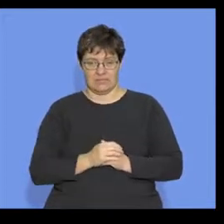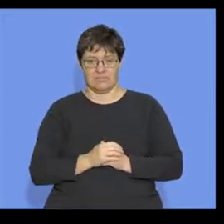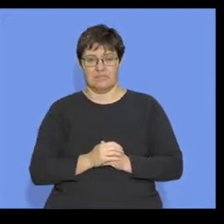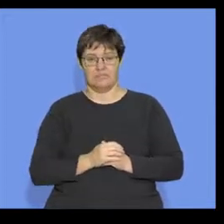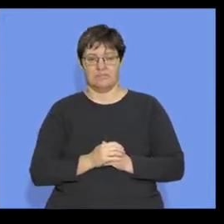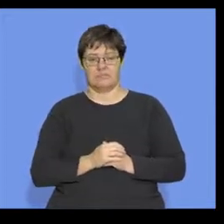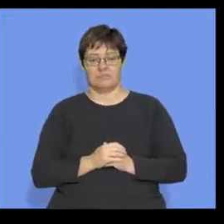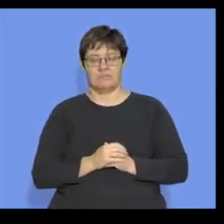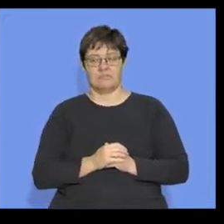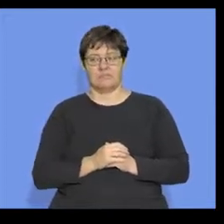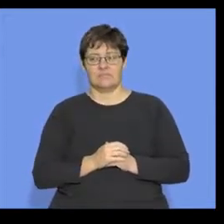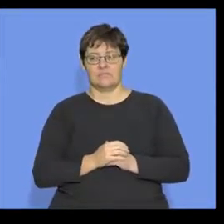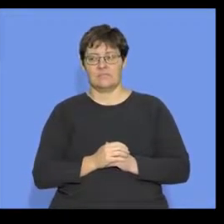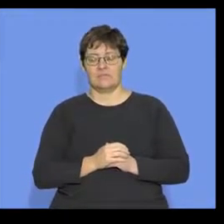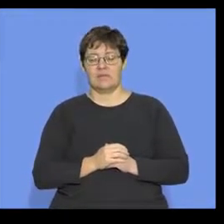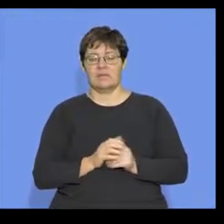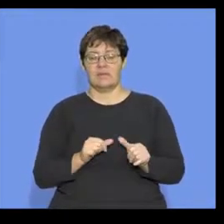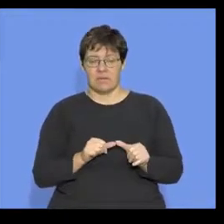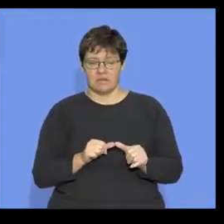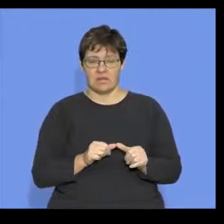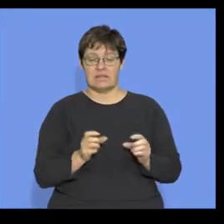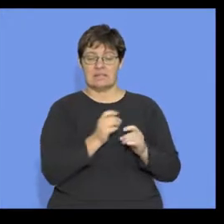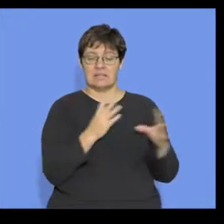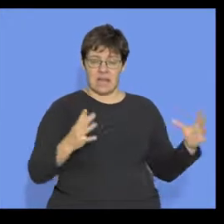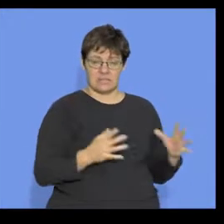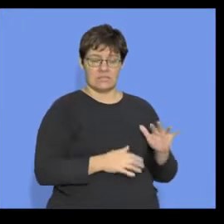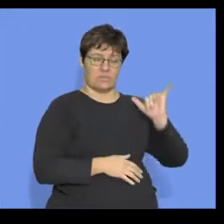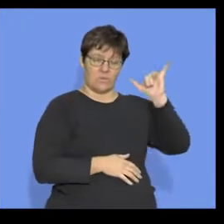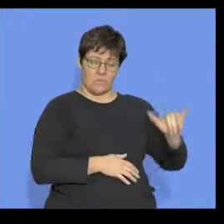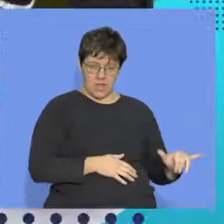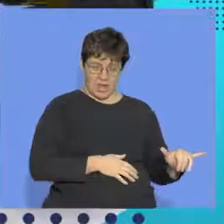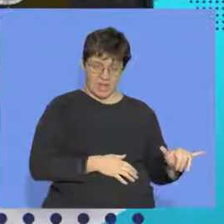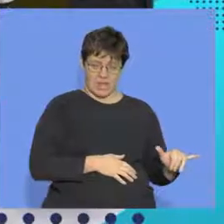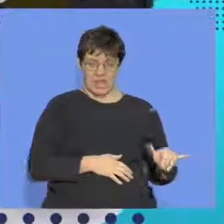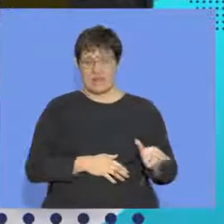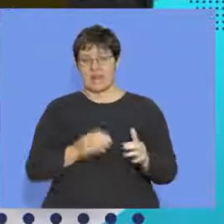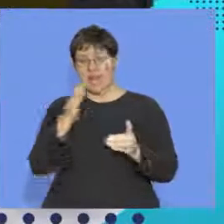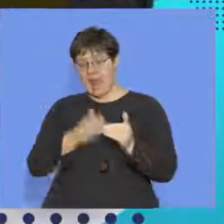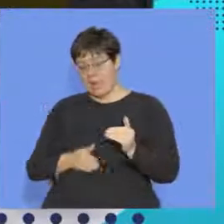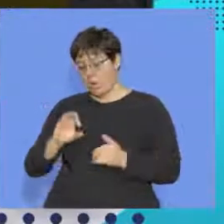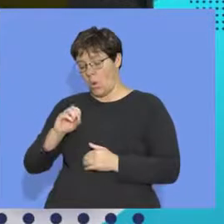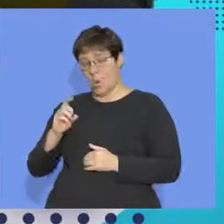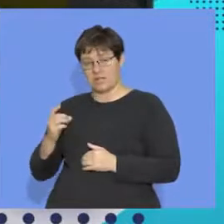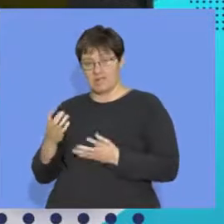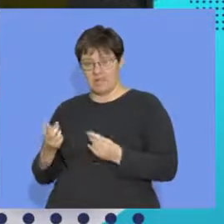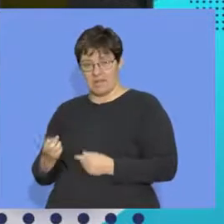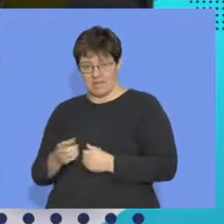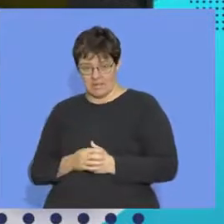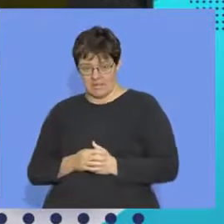Okay? Said a number plate that starts, remember, with Y and end with an odd number.